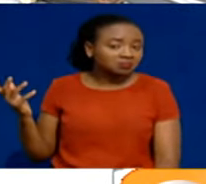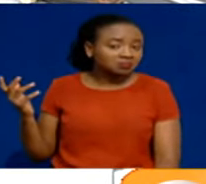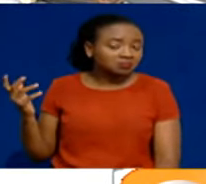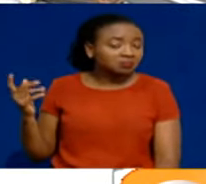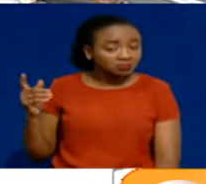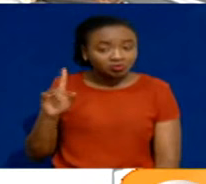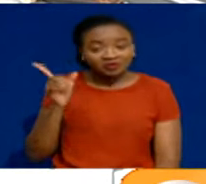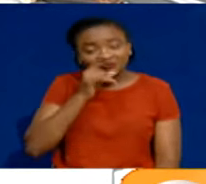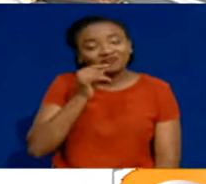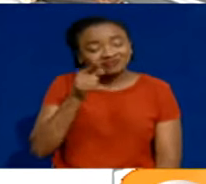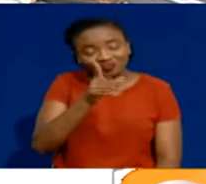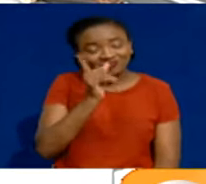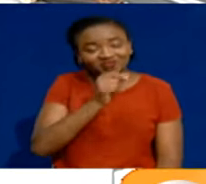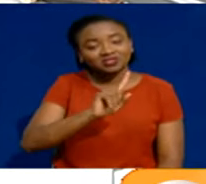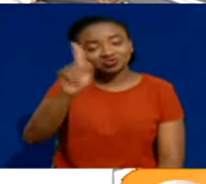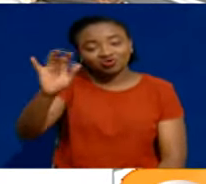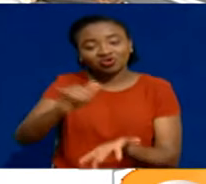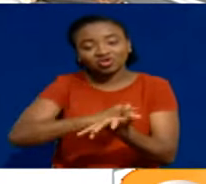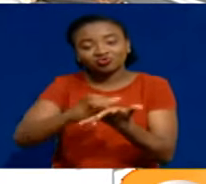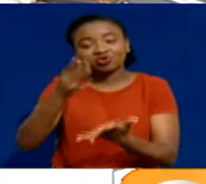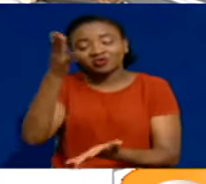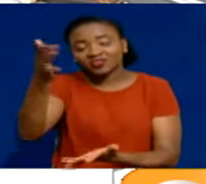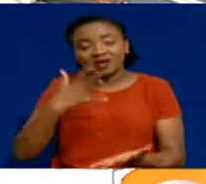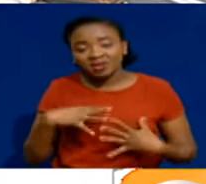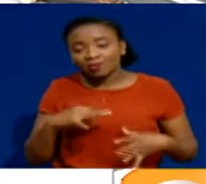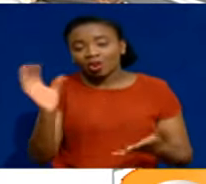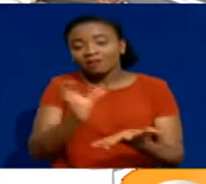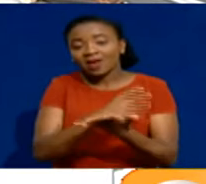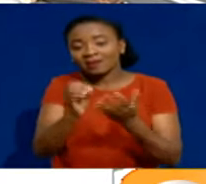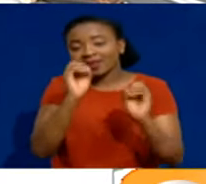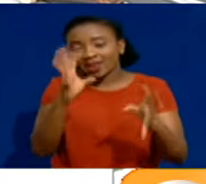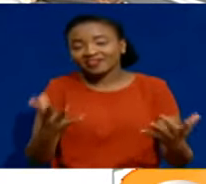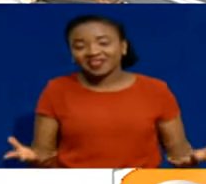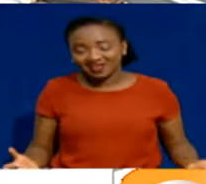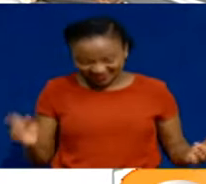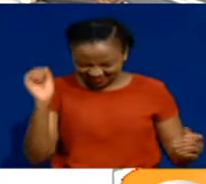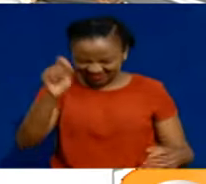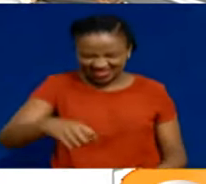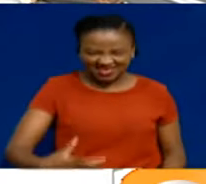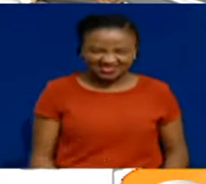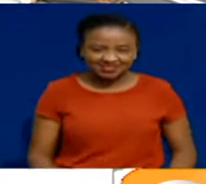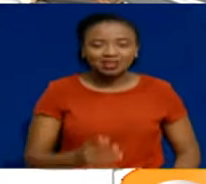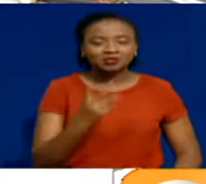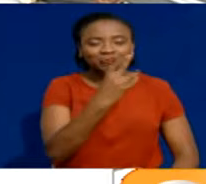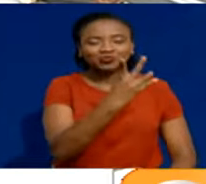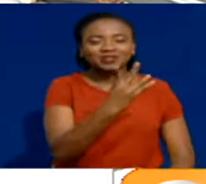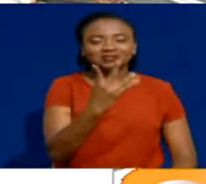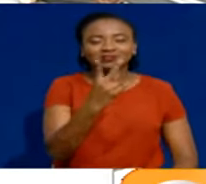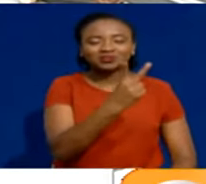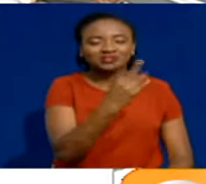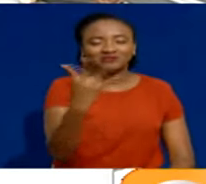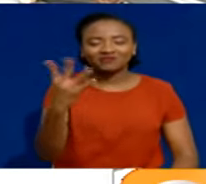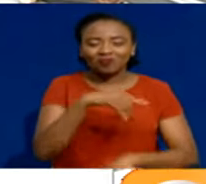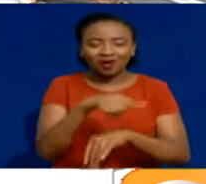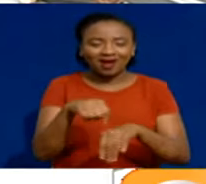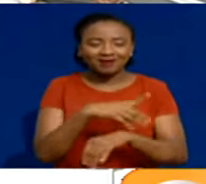York. Did you go down there? Yeah, I did. 24-hour service.